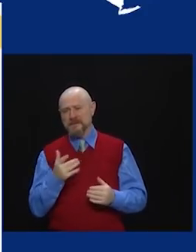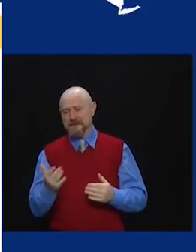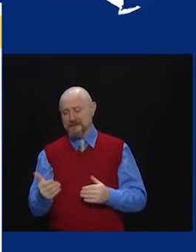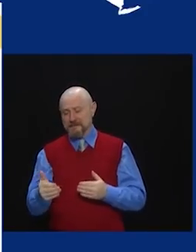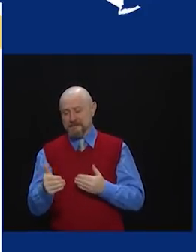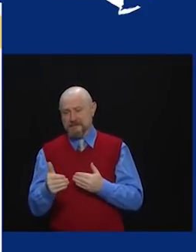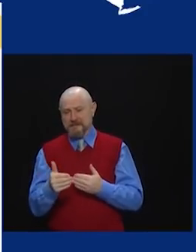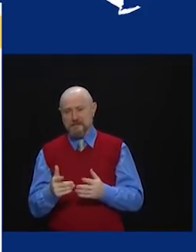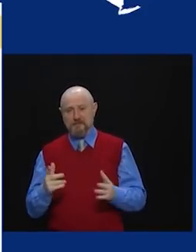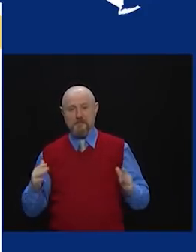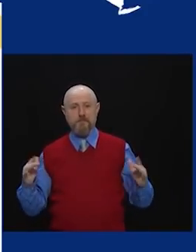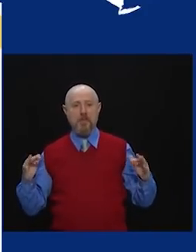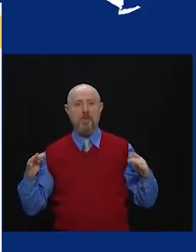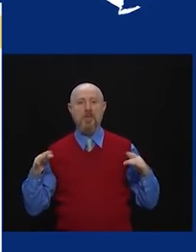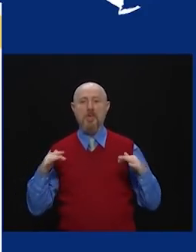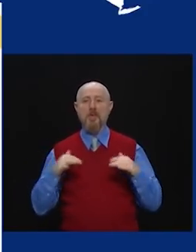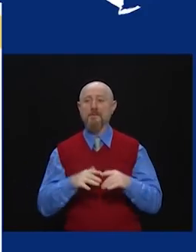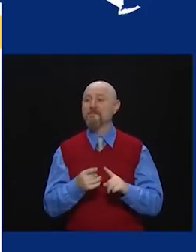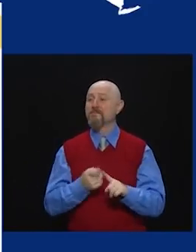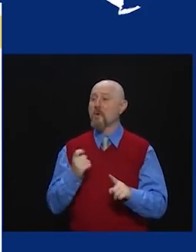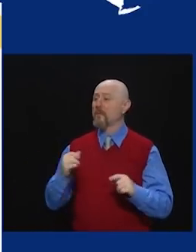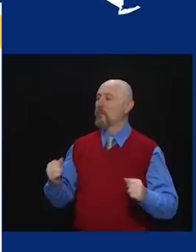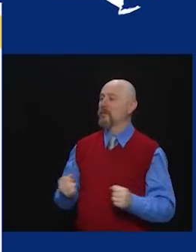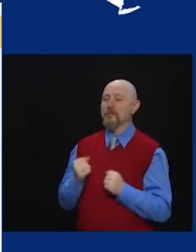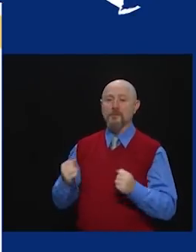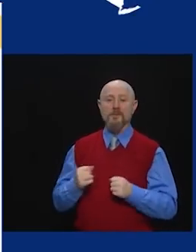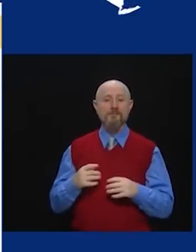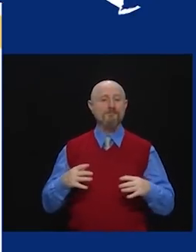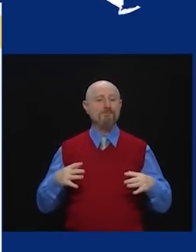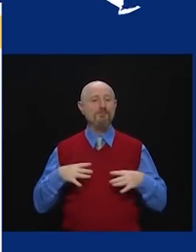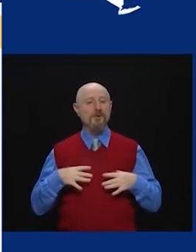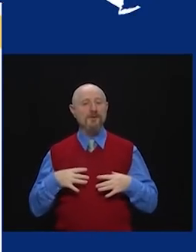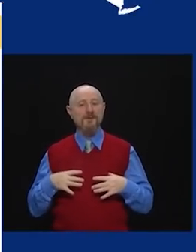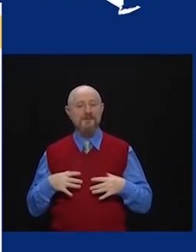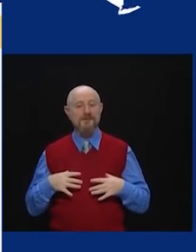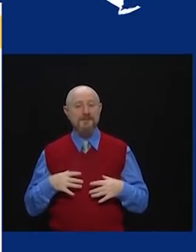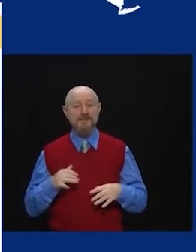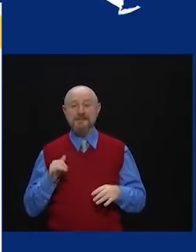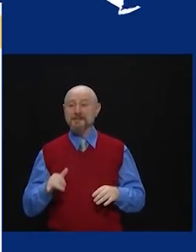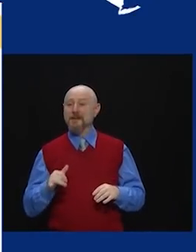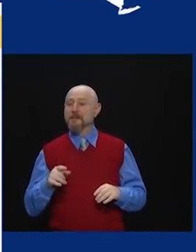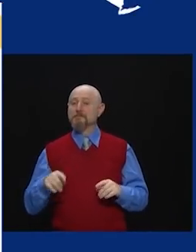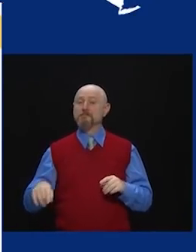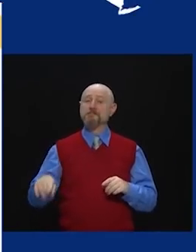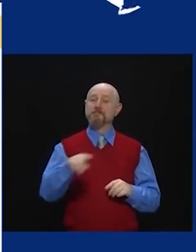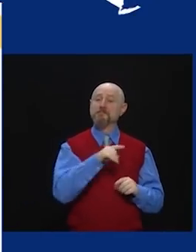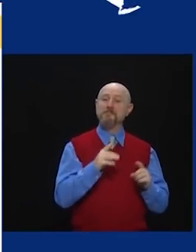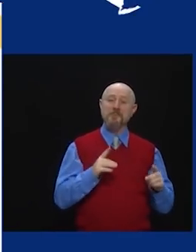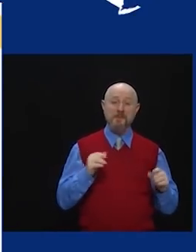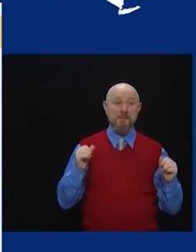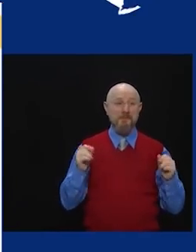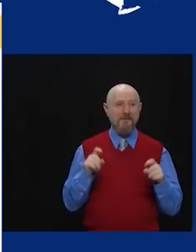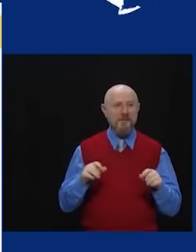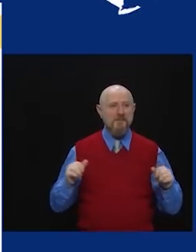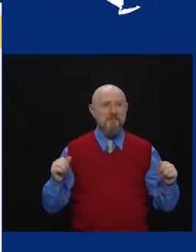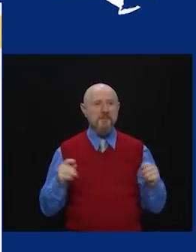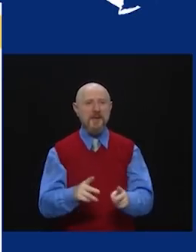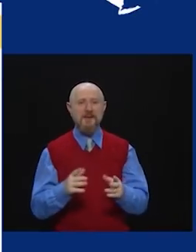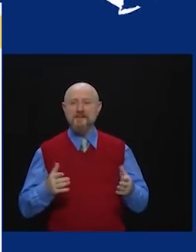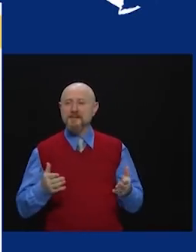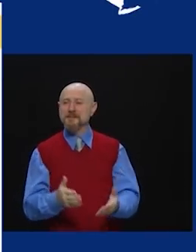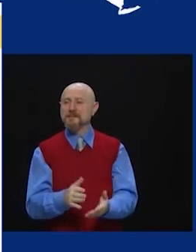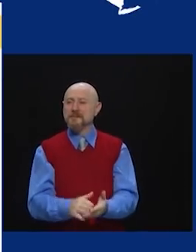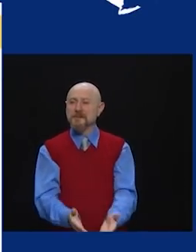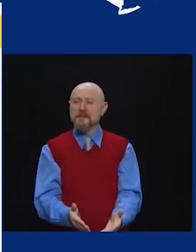this winter break. Kids need to go back. We've said this for so many reasons why it's just not an option to keep our children